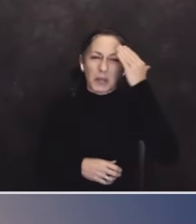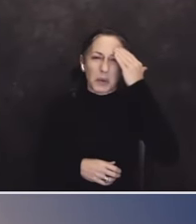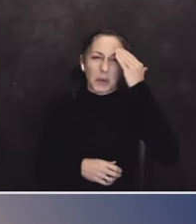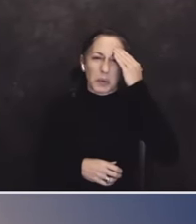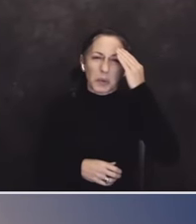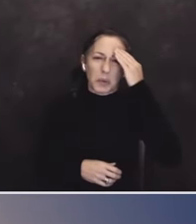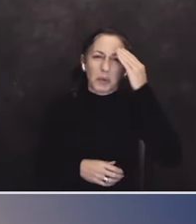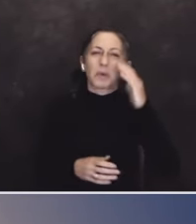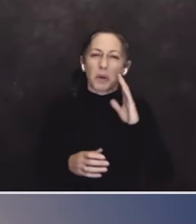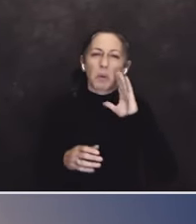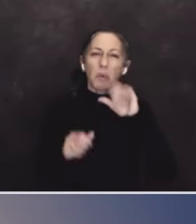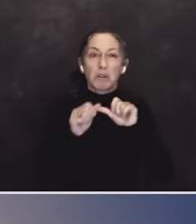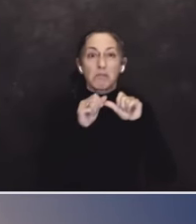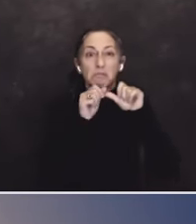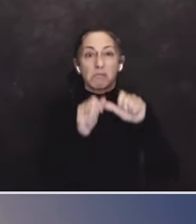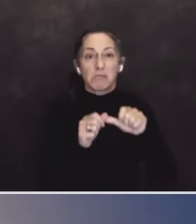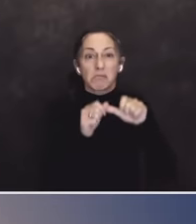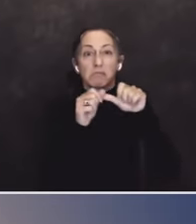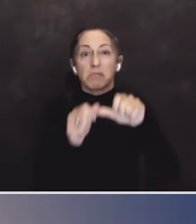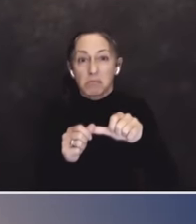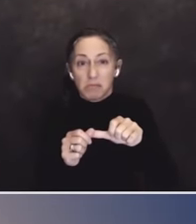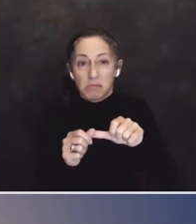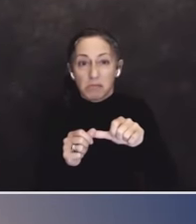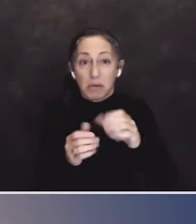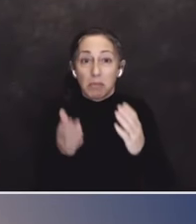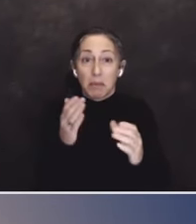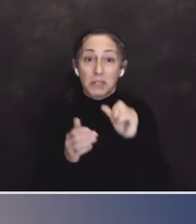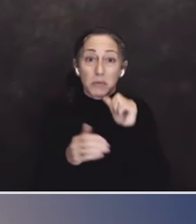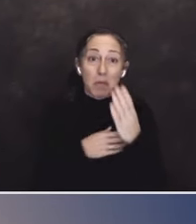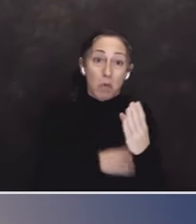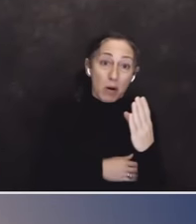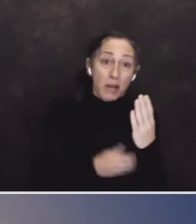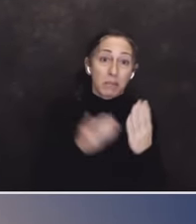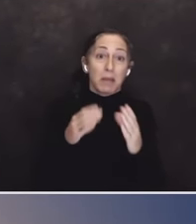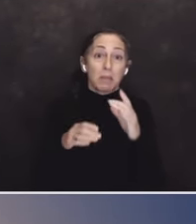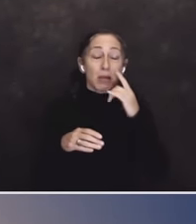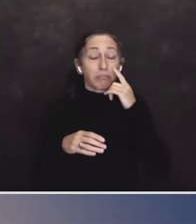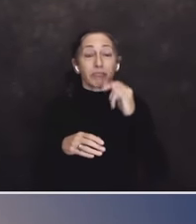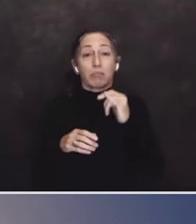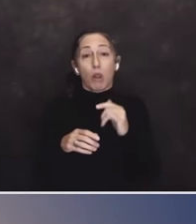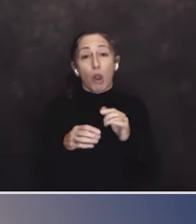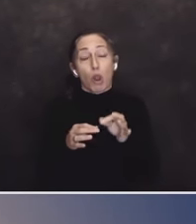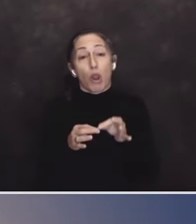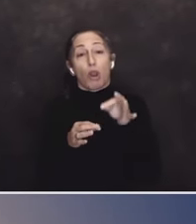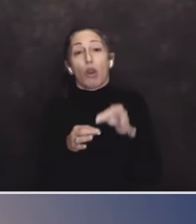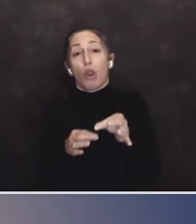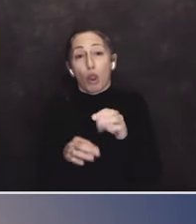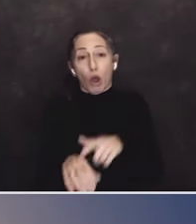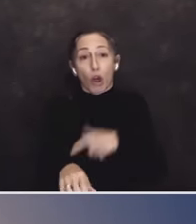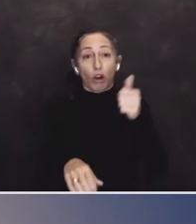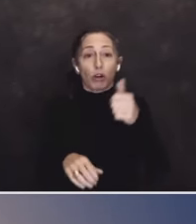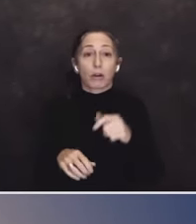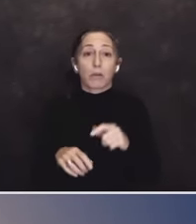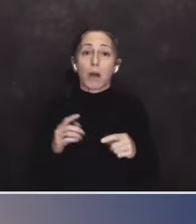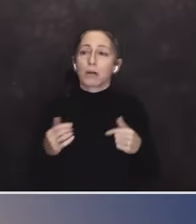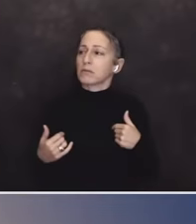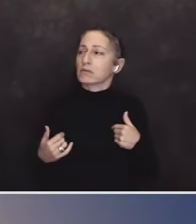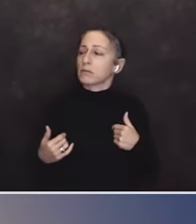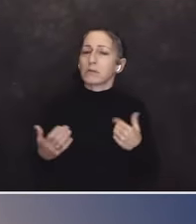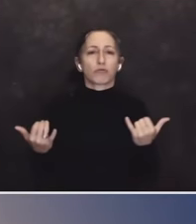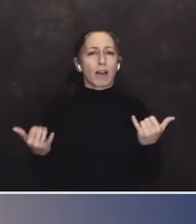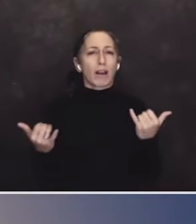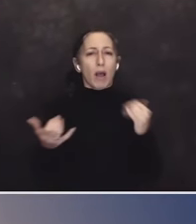knew we're going to go into maybe tomorrow morning, maybe even longer. But look, we feel good about where we are.